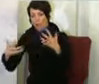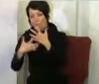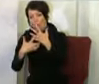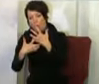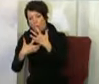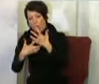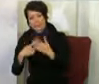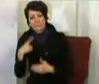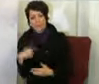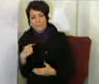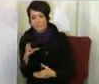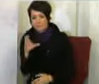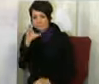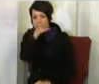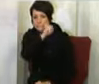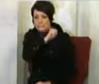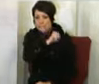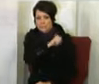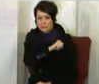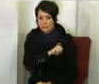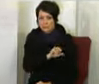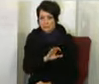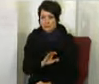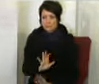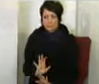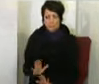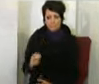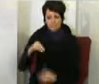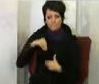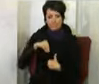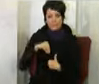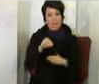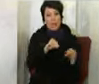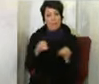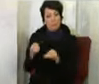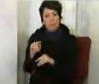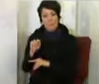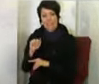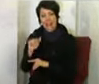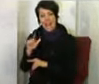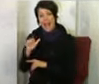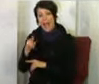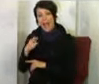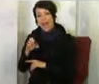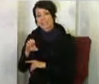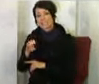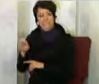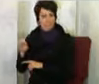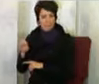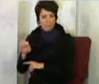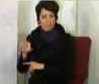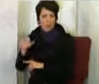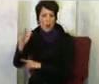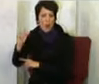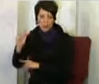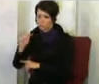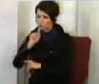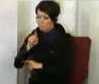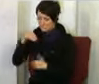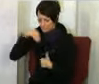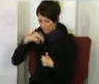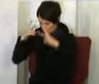was missing from my life. When I moved to Tallahassee, I was trying to find myself and figure out who I really